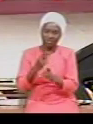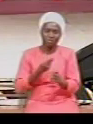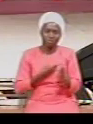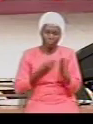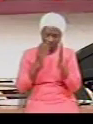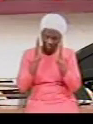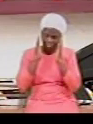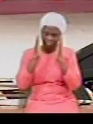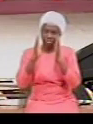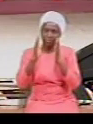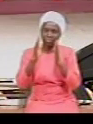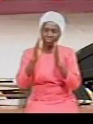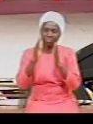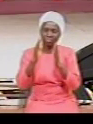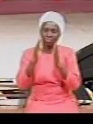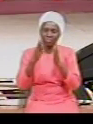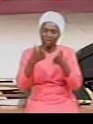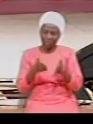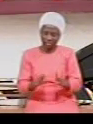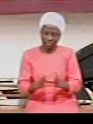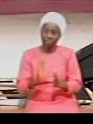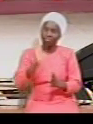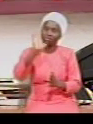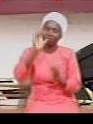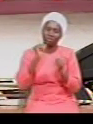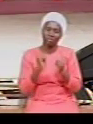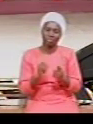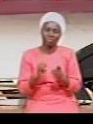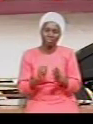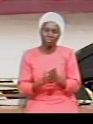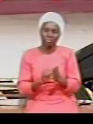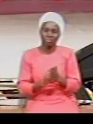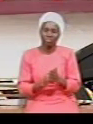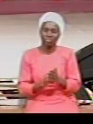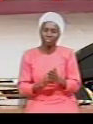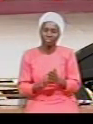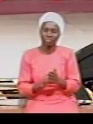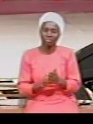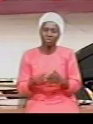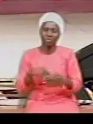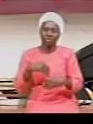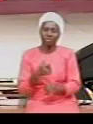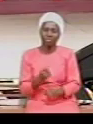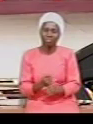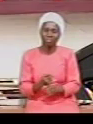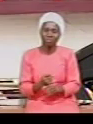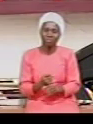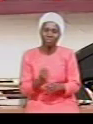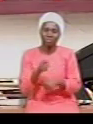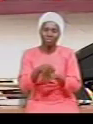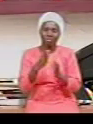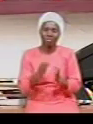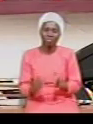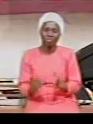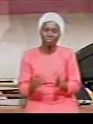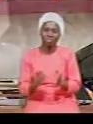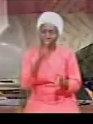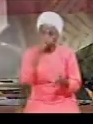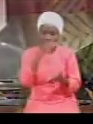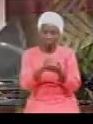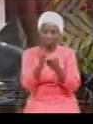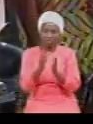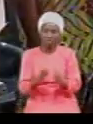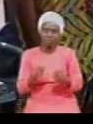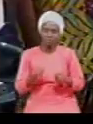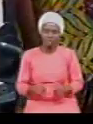focused. Let your power that makes conquerors of believers abide in every one of us in